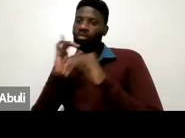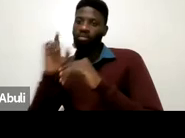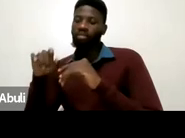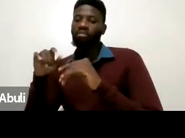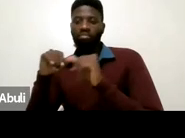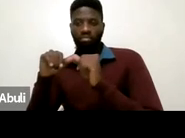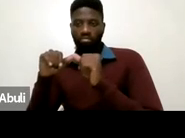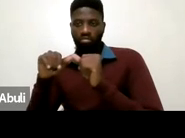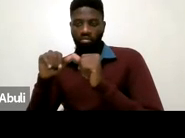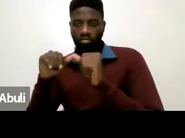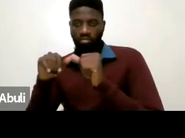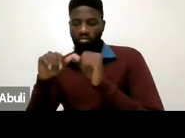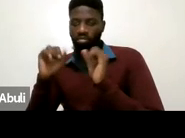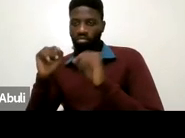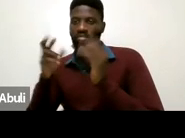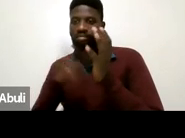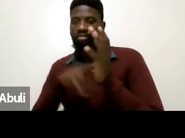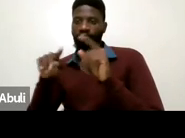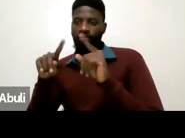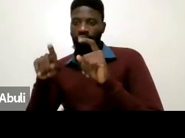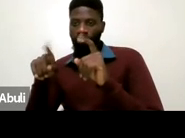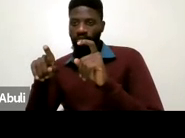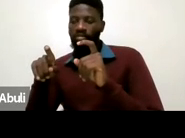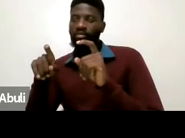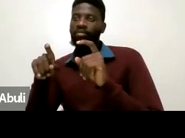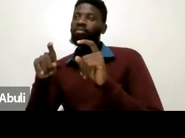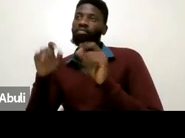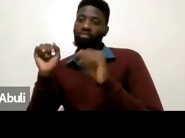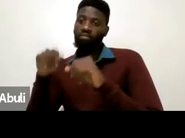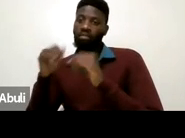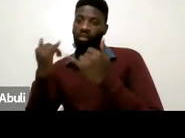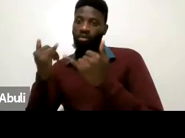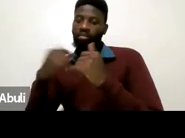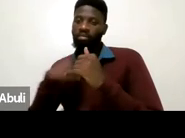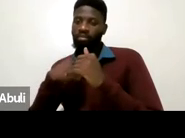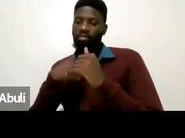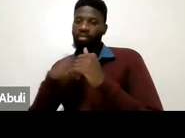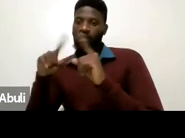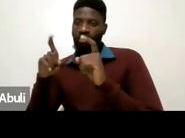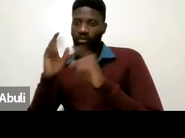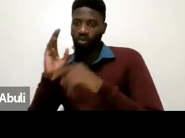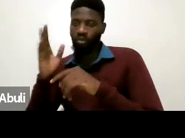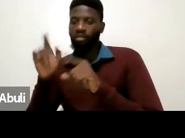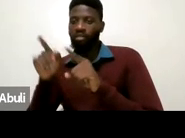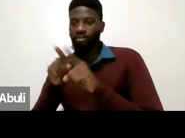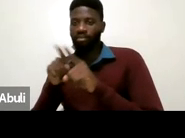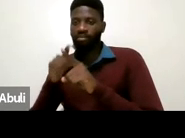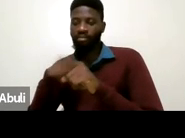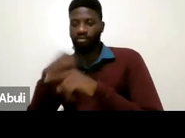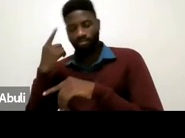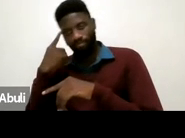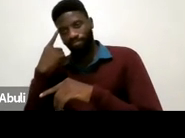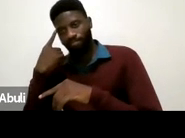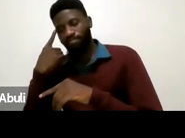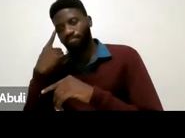still redo the exams. And yeah, right now I'm going to do my exams and I think I am still